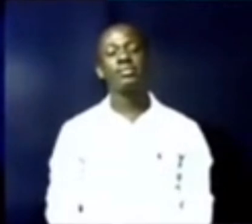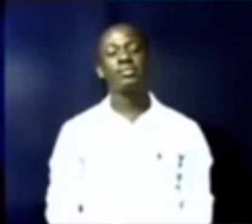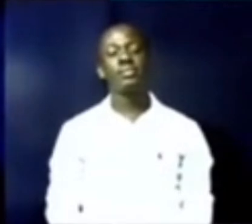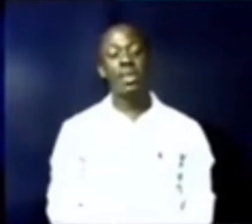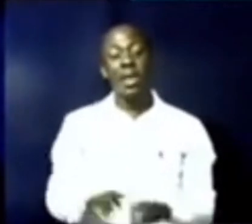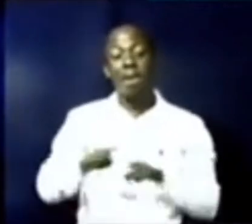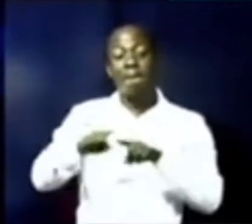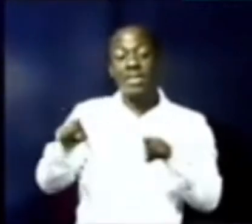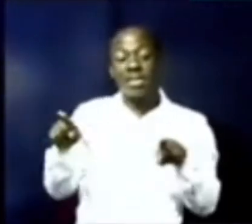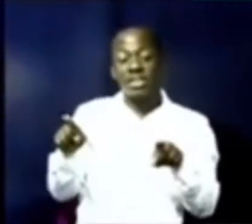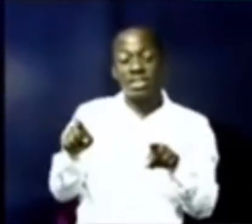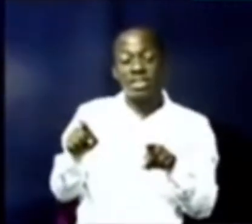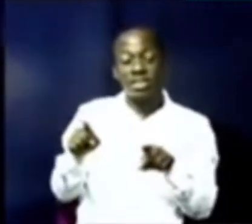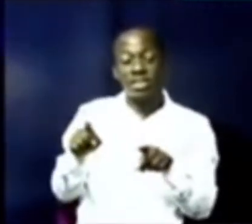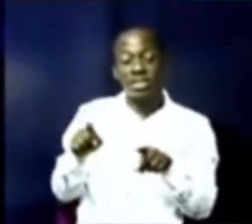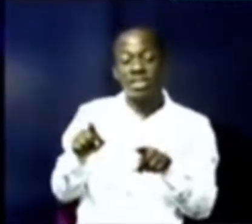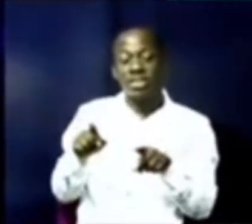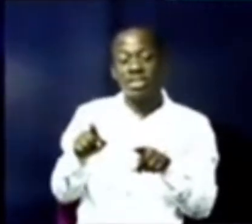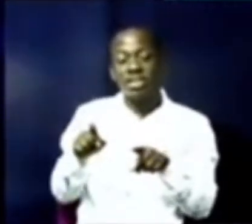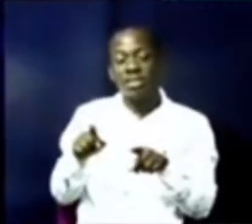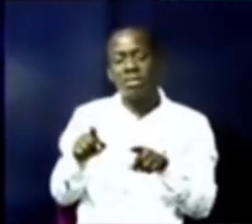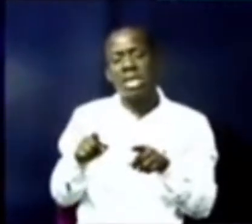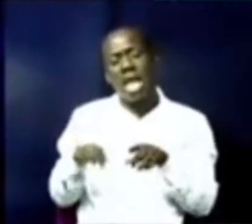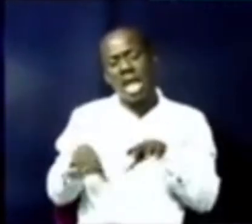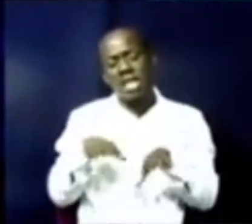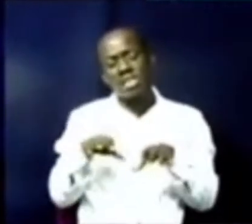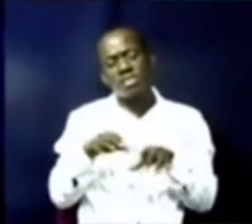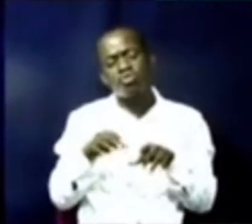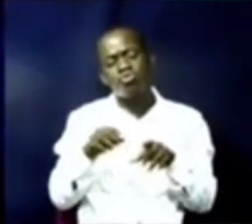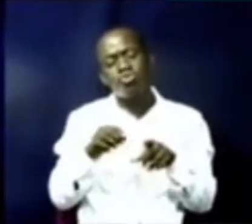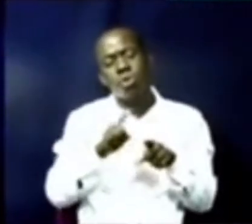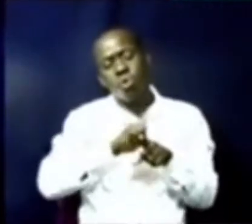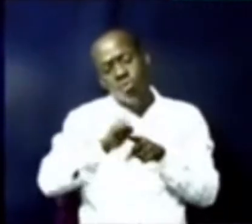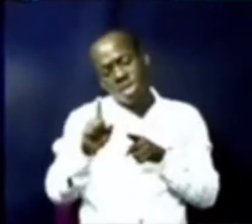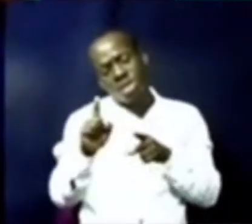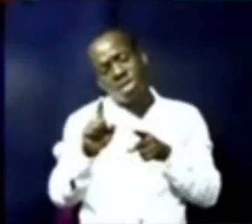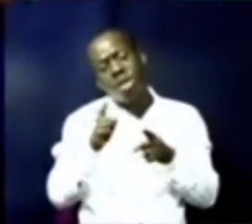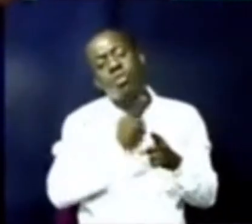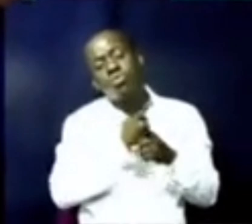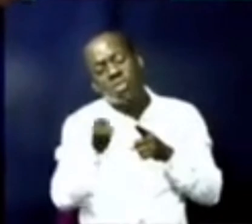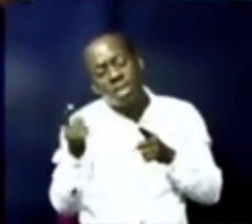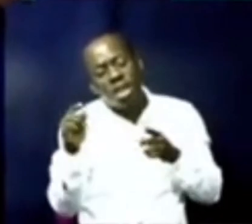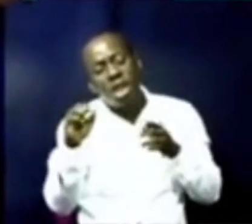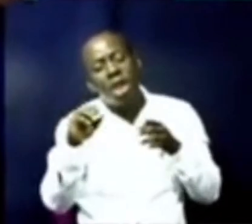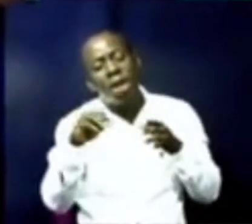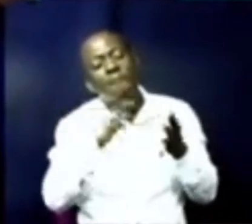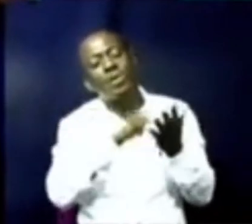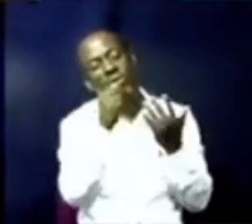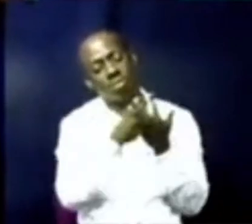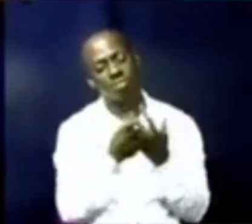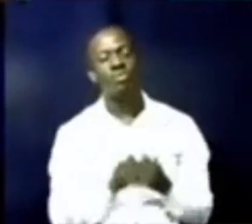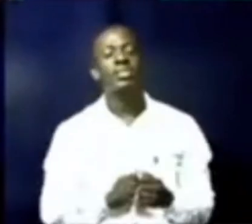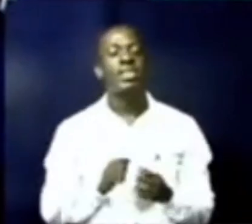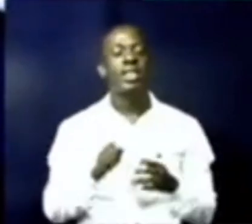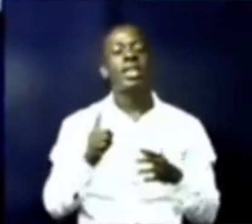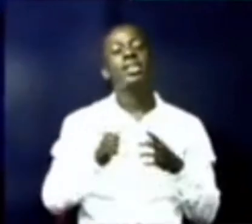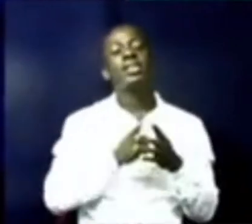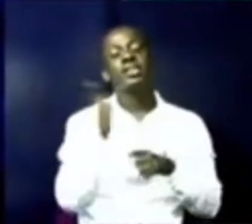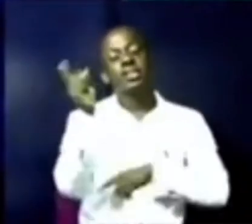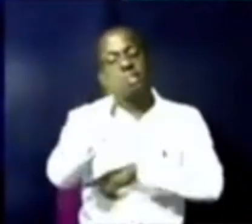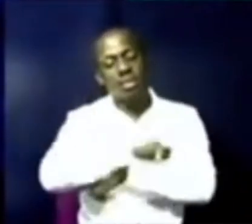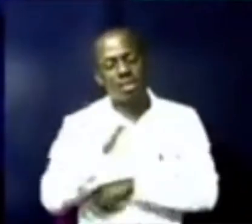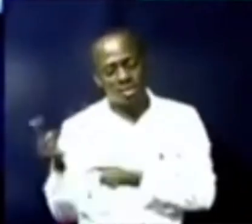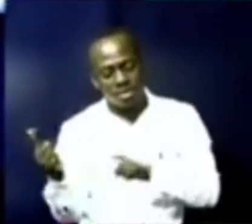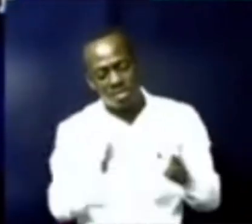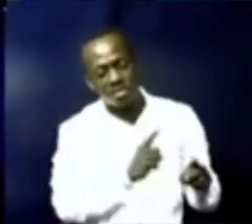But it was going to be a week-long program. So the following day, I had to come to church. I came to church still with that